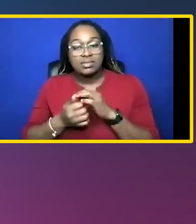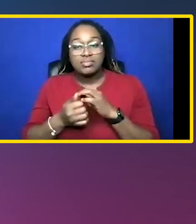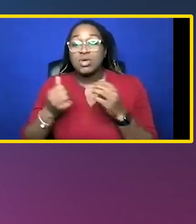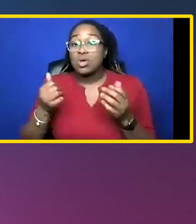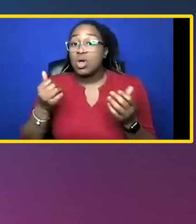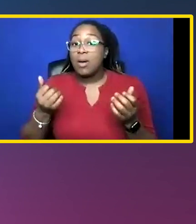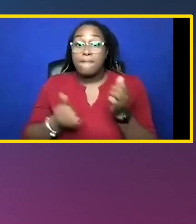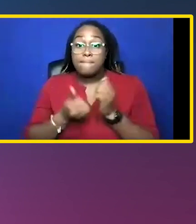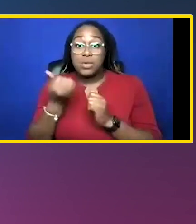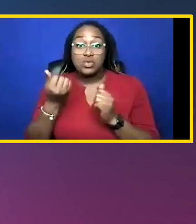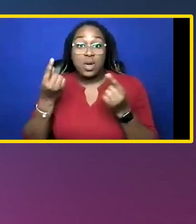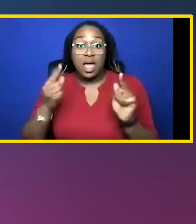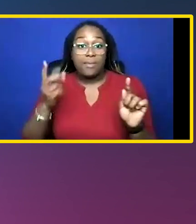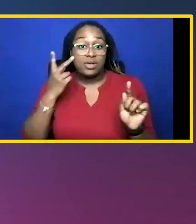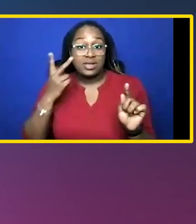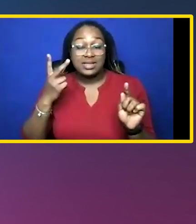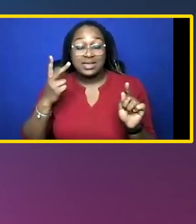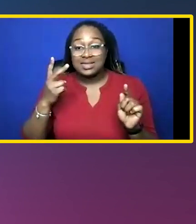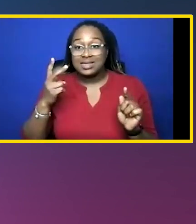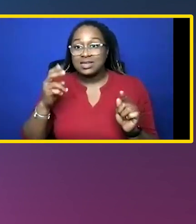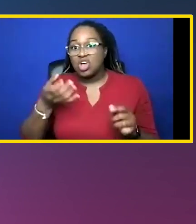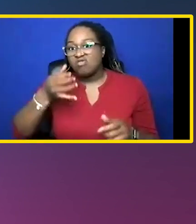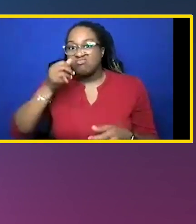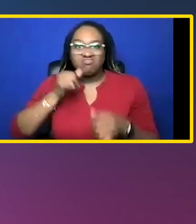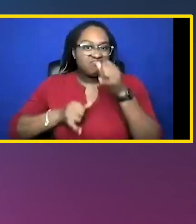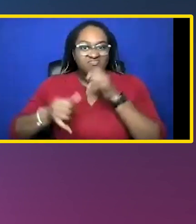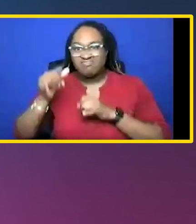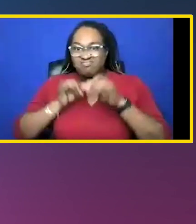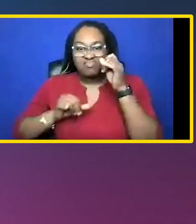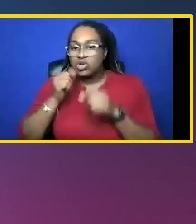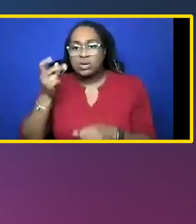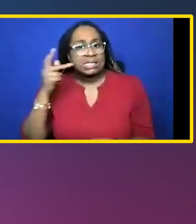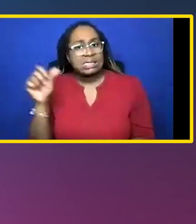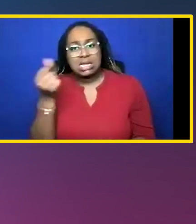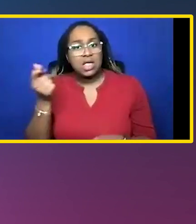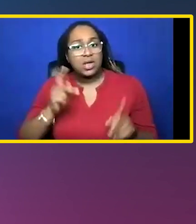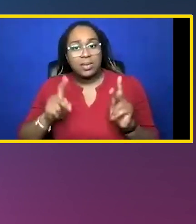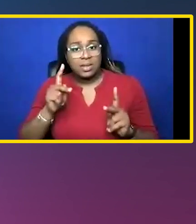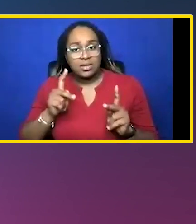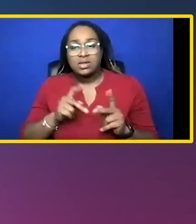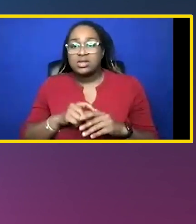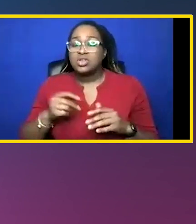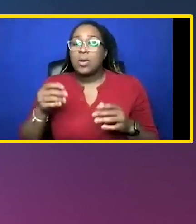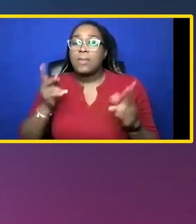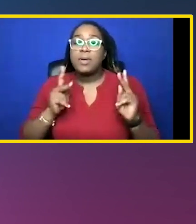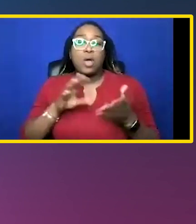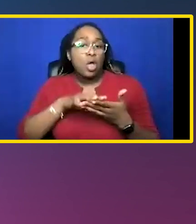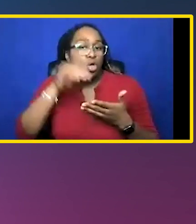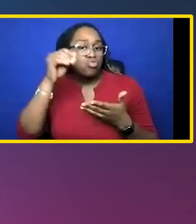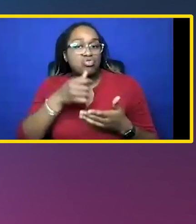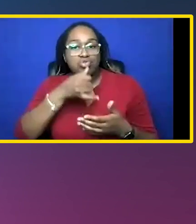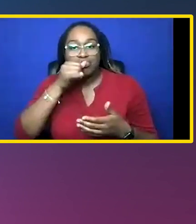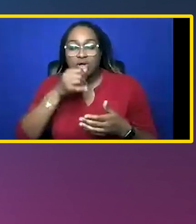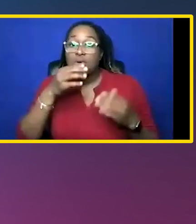of what you see here is binge drinking to a level that you don't really see anywhere else. So individuals learn how to drink